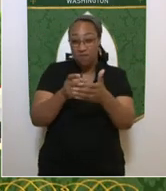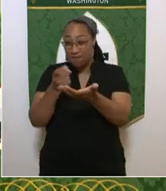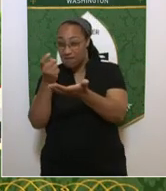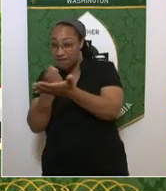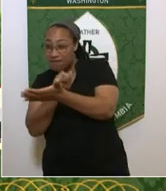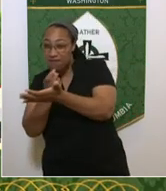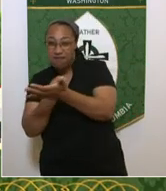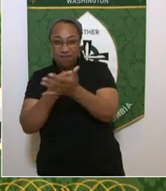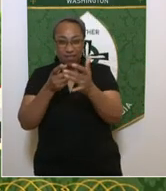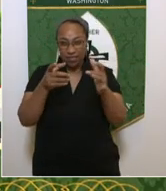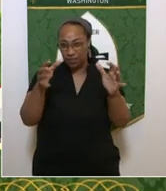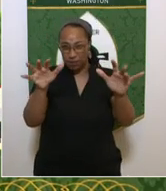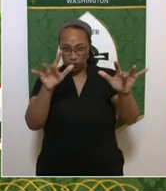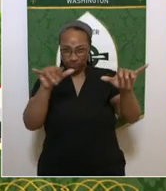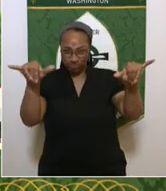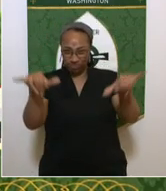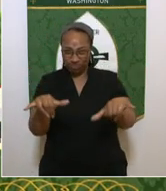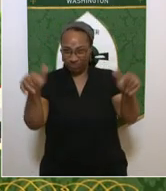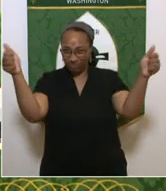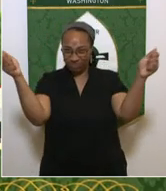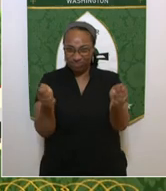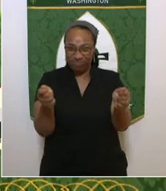Washington, D.C.